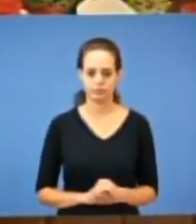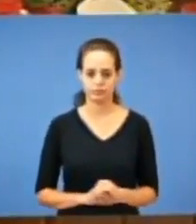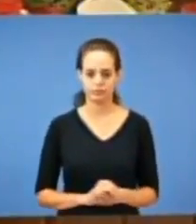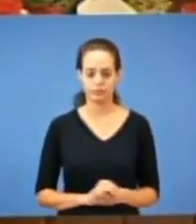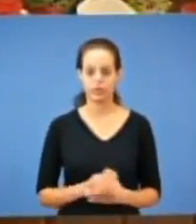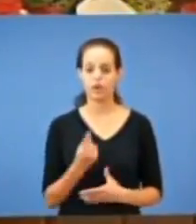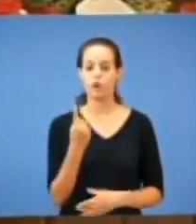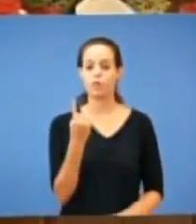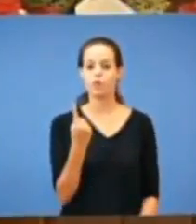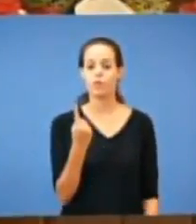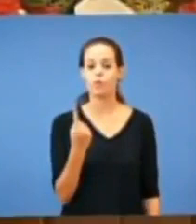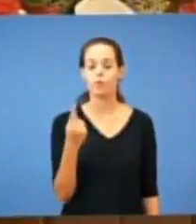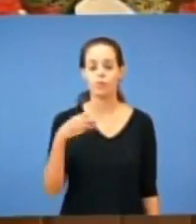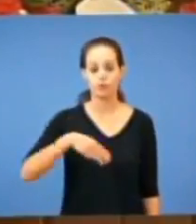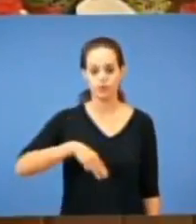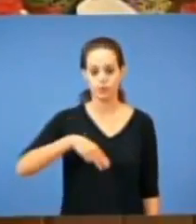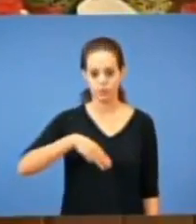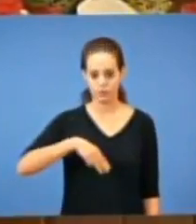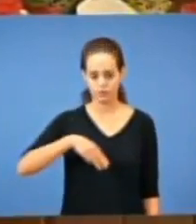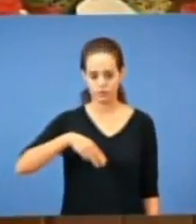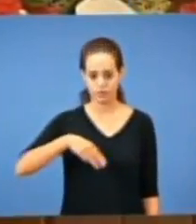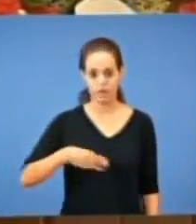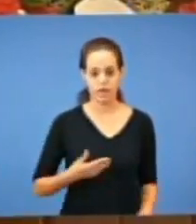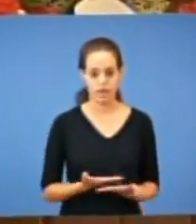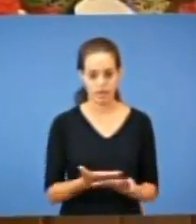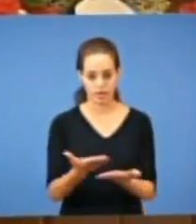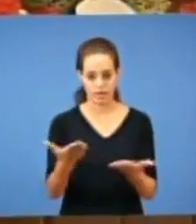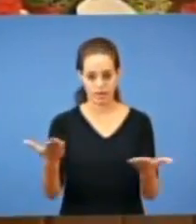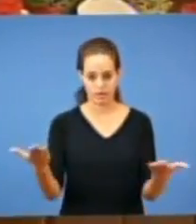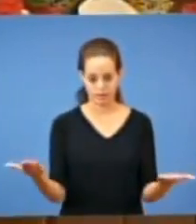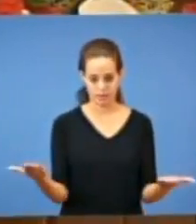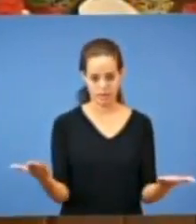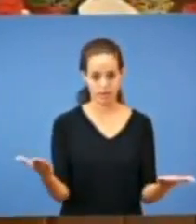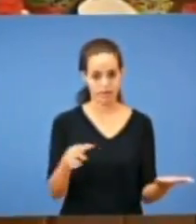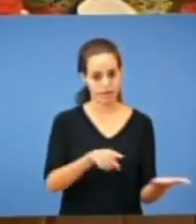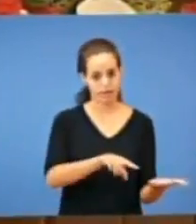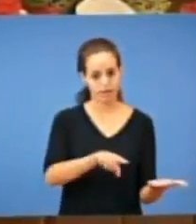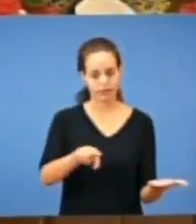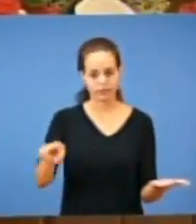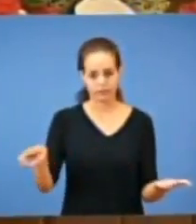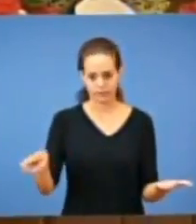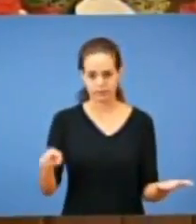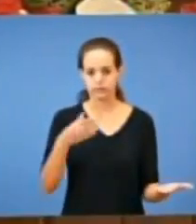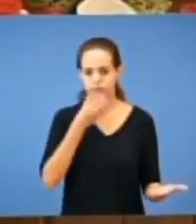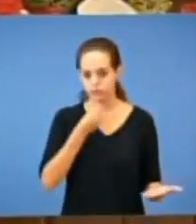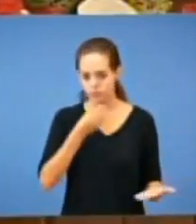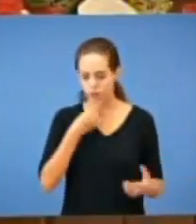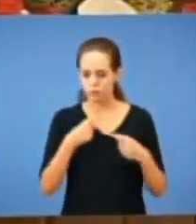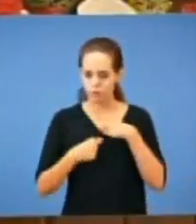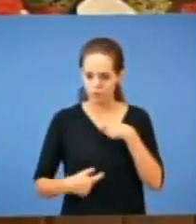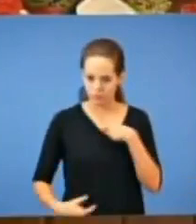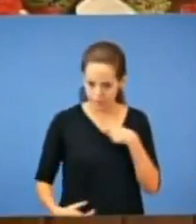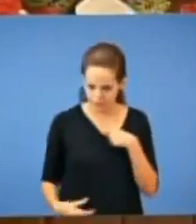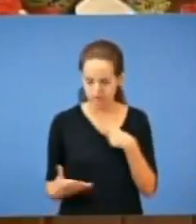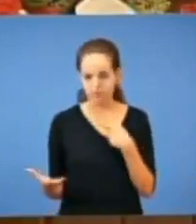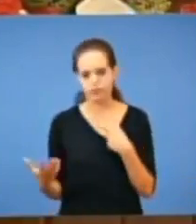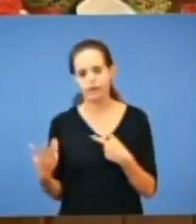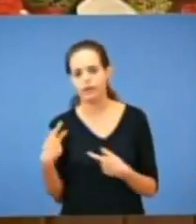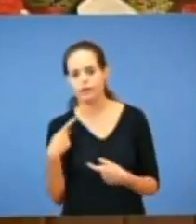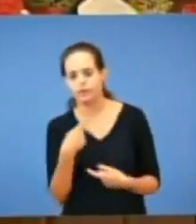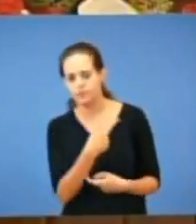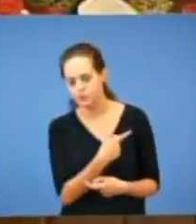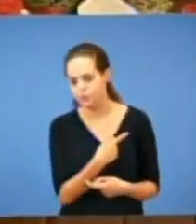have? We just have 1 minute in order for you in your church, the man. Now they have